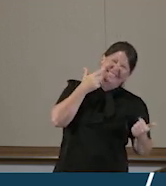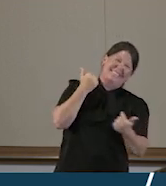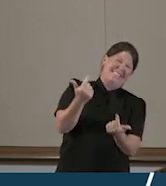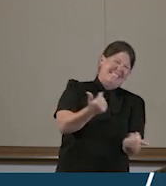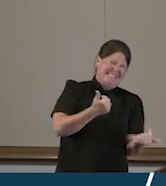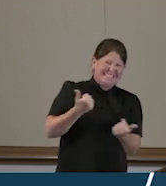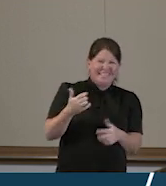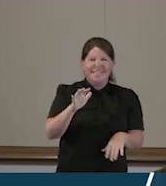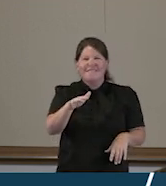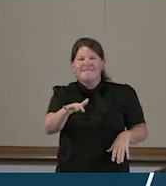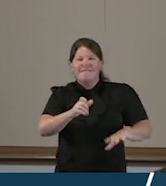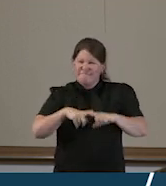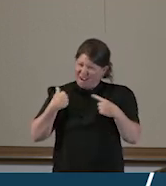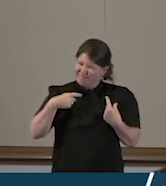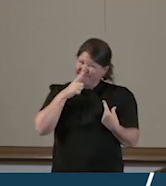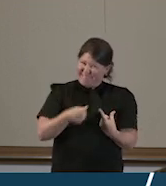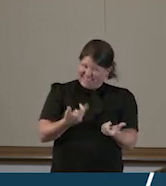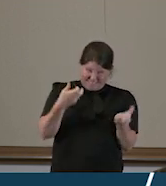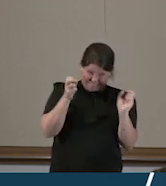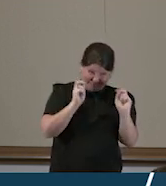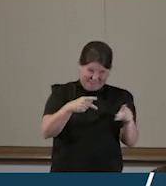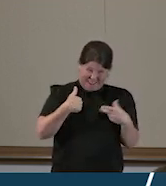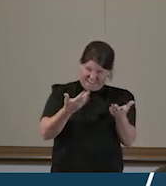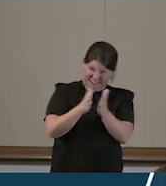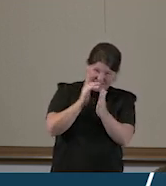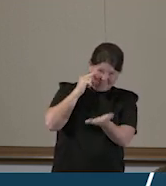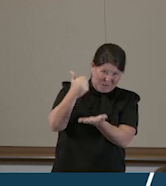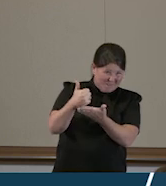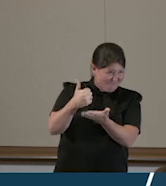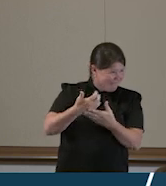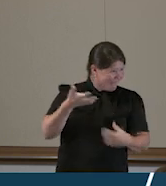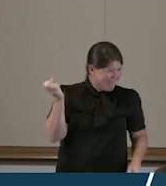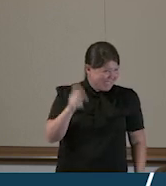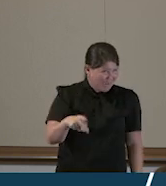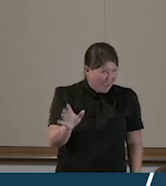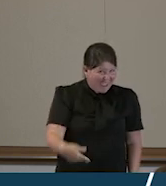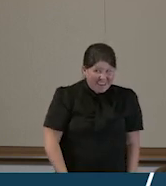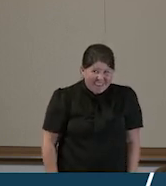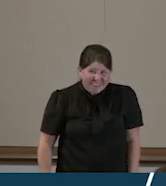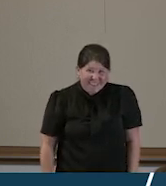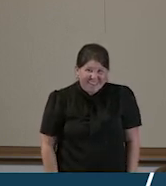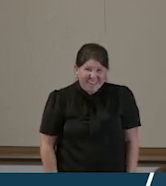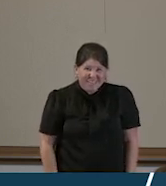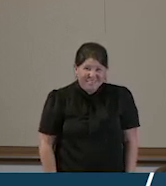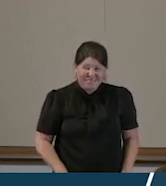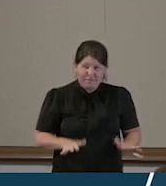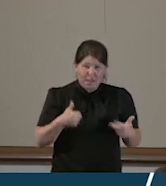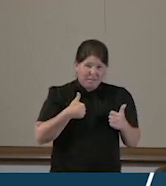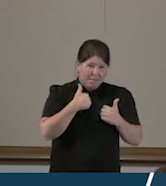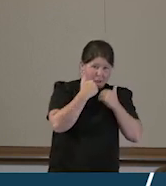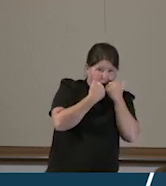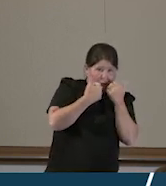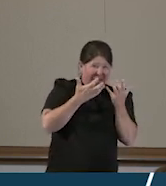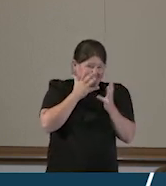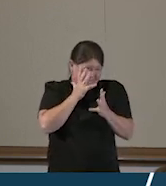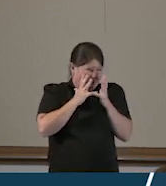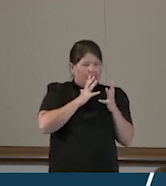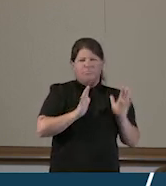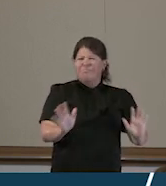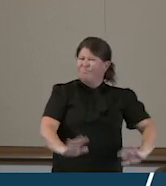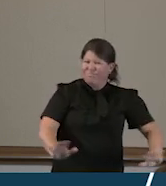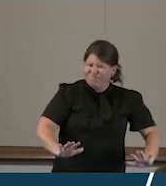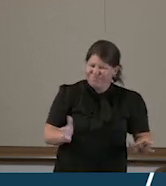And I try to instill that in my clients, that it is okay to ask for help. And there's no shame in any of this.